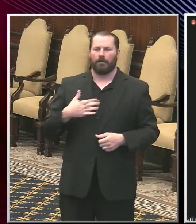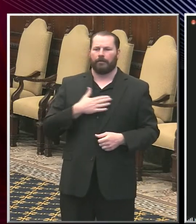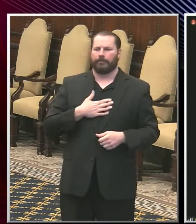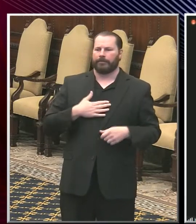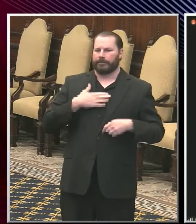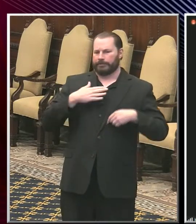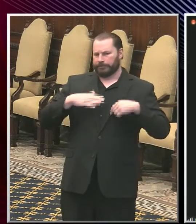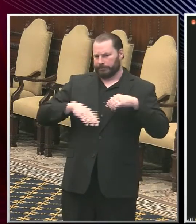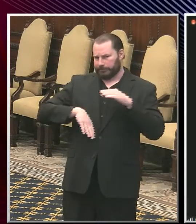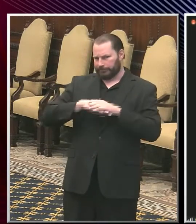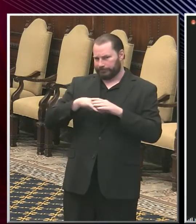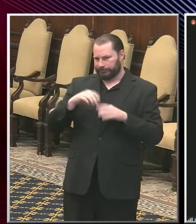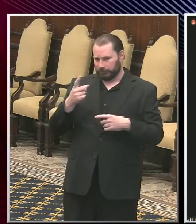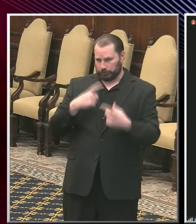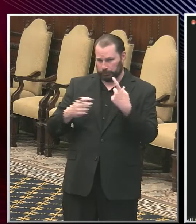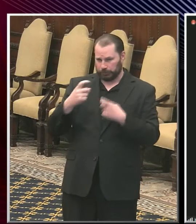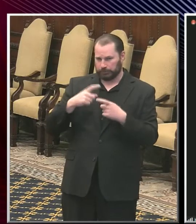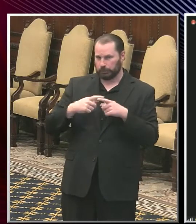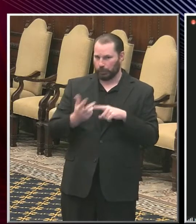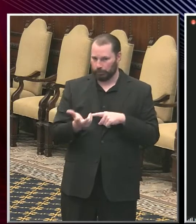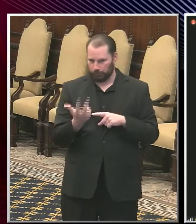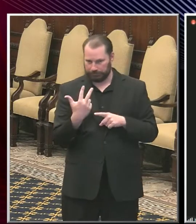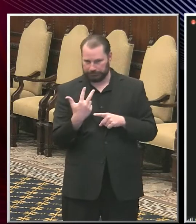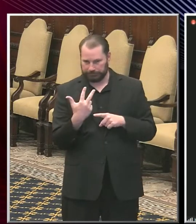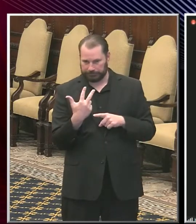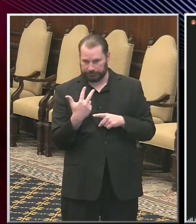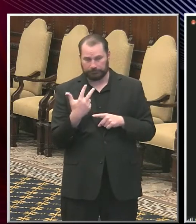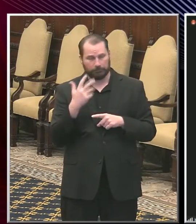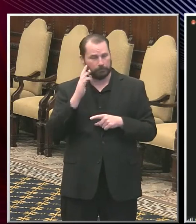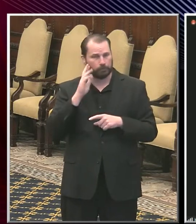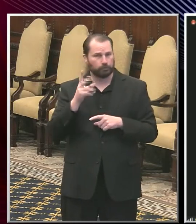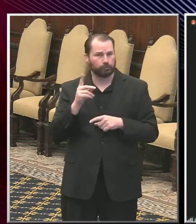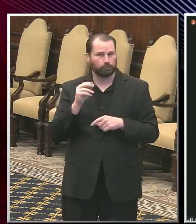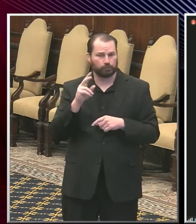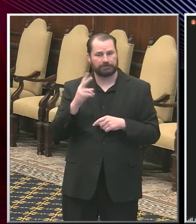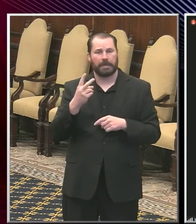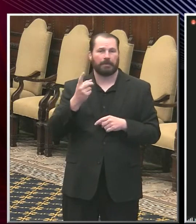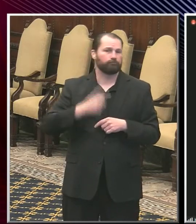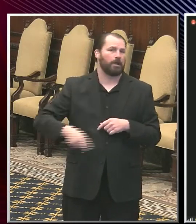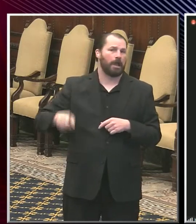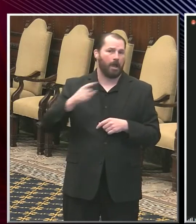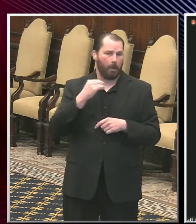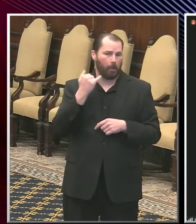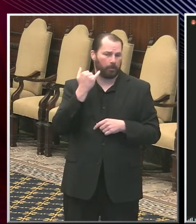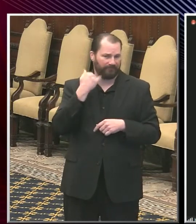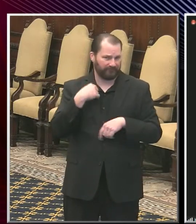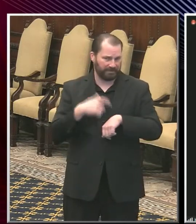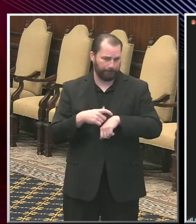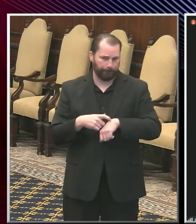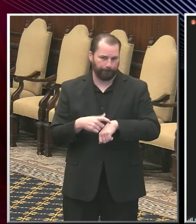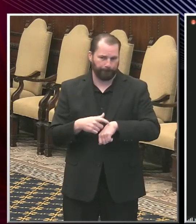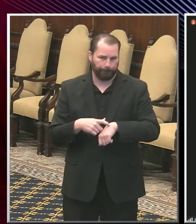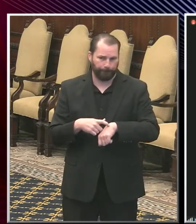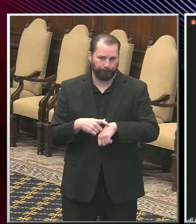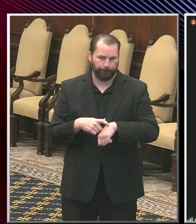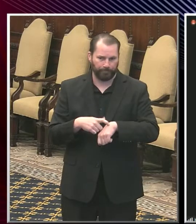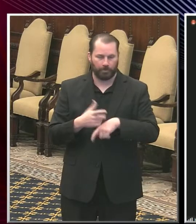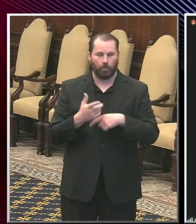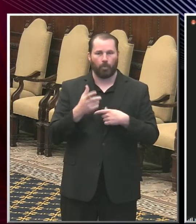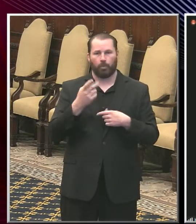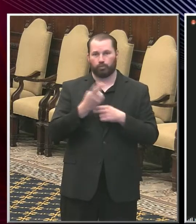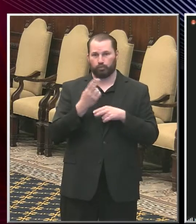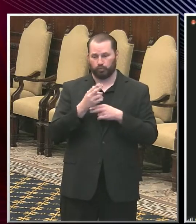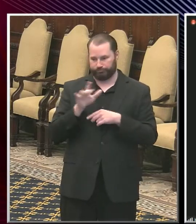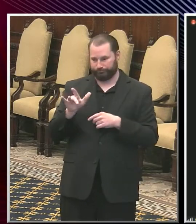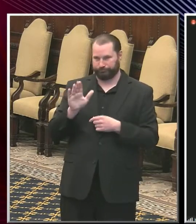or fewer, and we will do a second round of questions if time permits. For those logged in today, please use the raise your hand feature. It